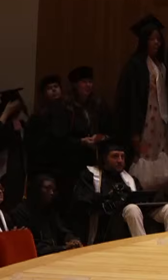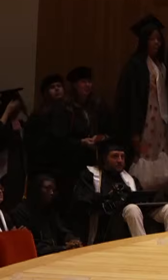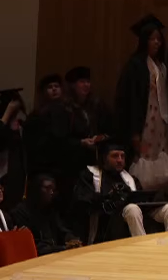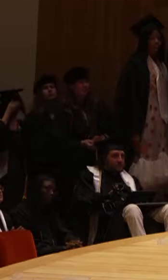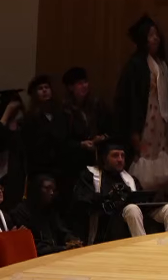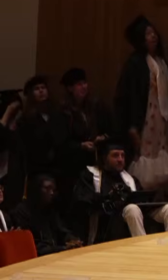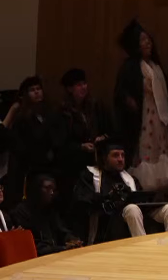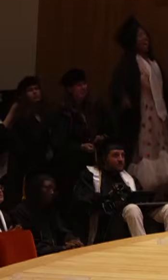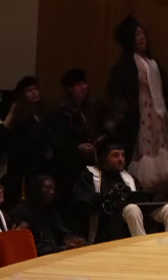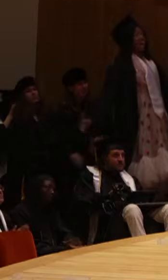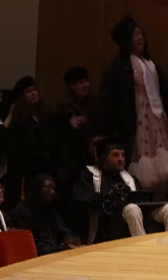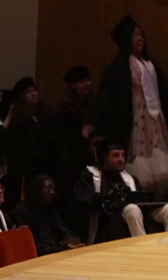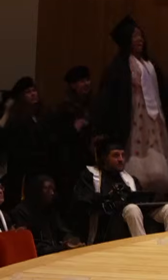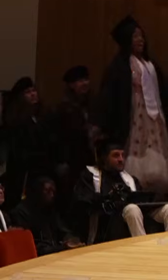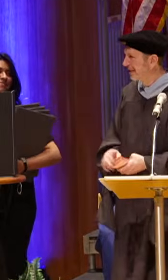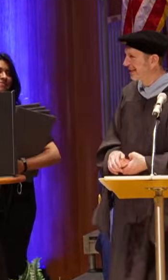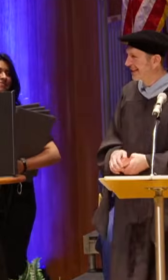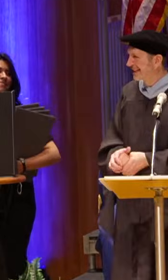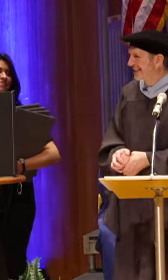Cynthia Thomas.